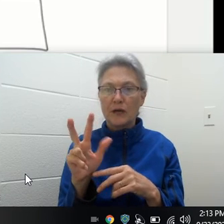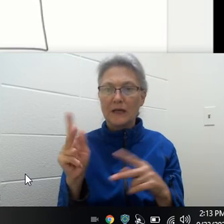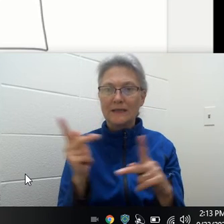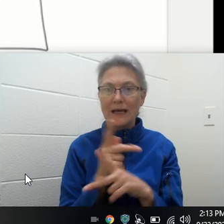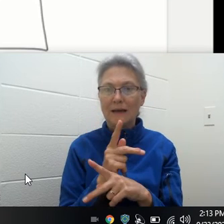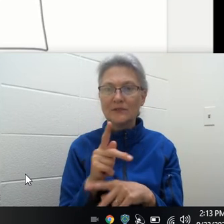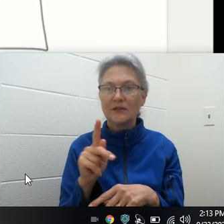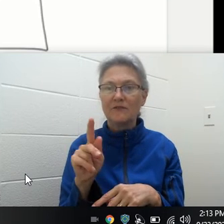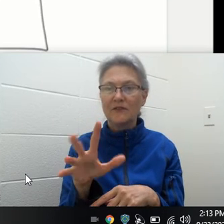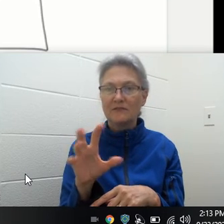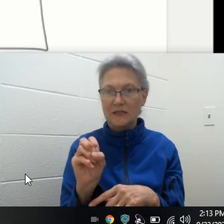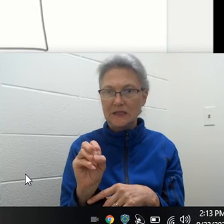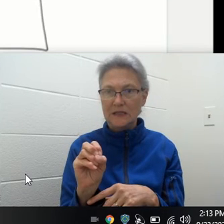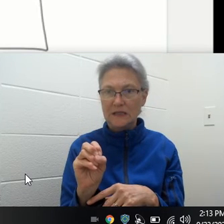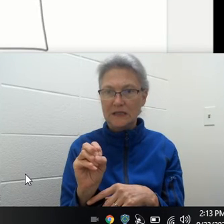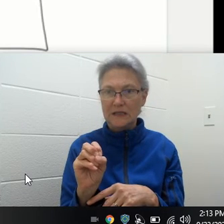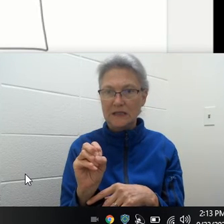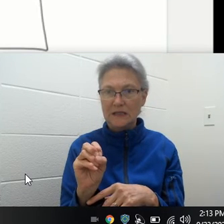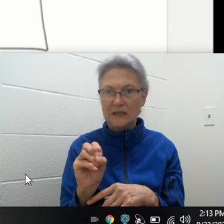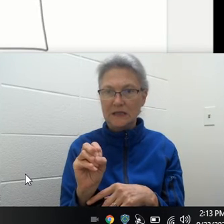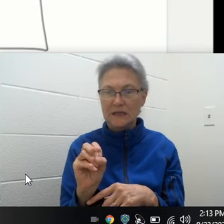plus 3 times